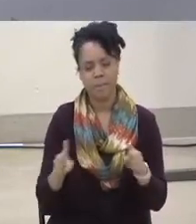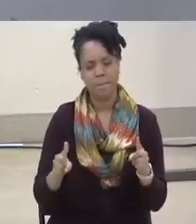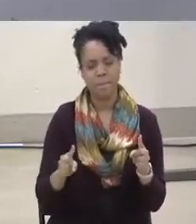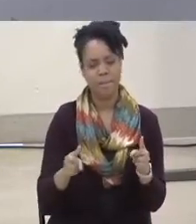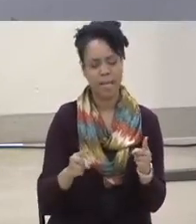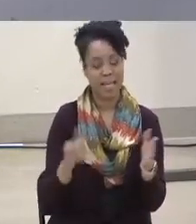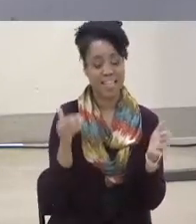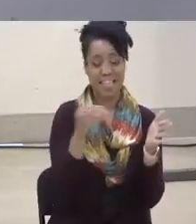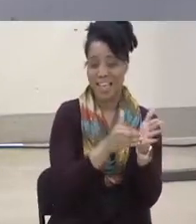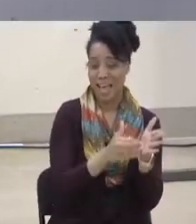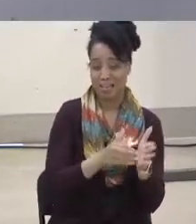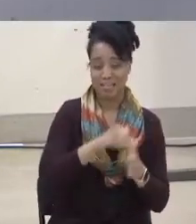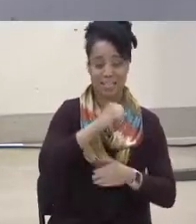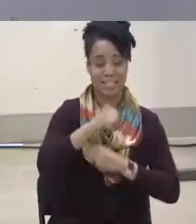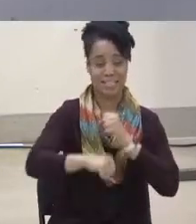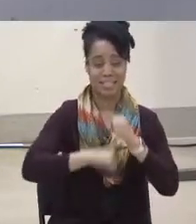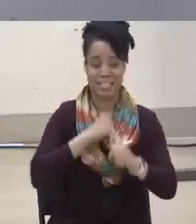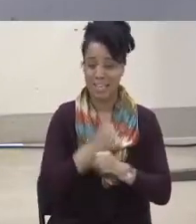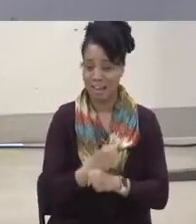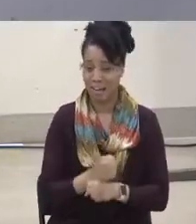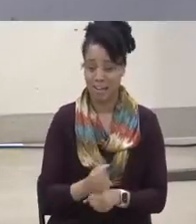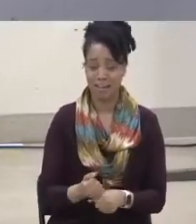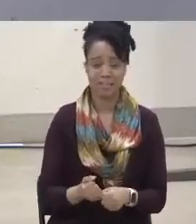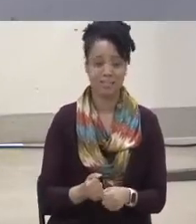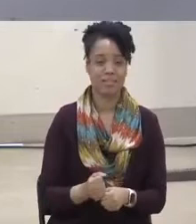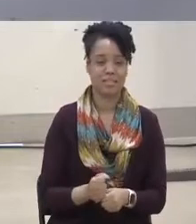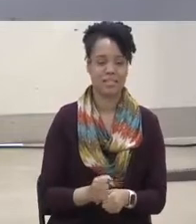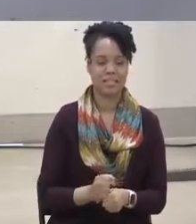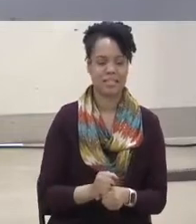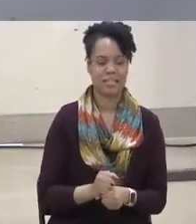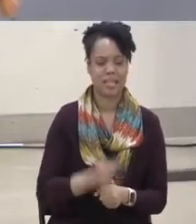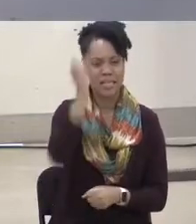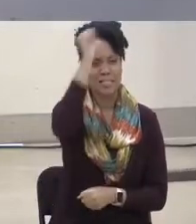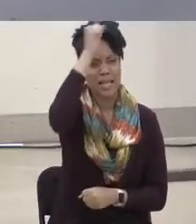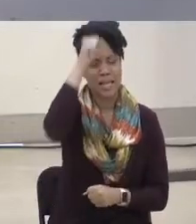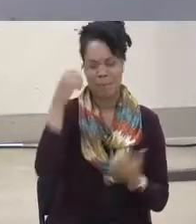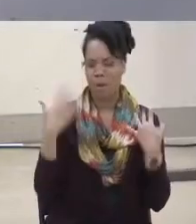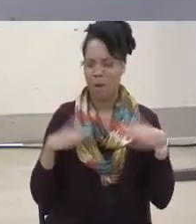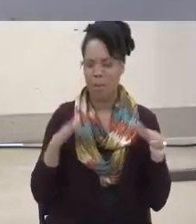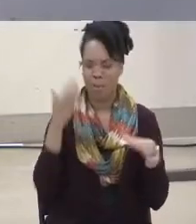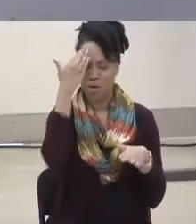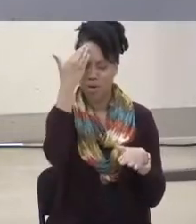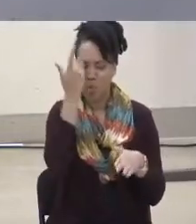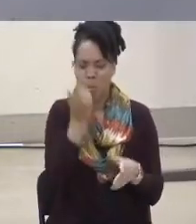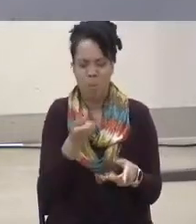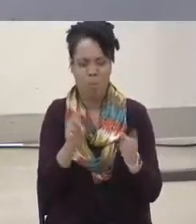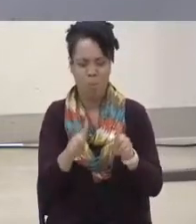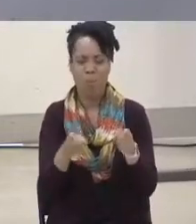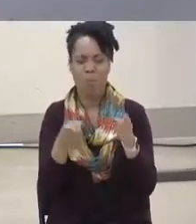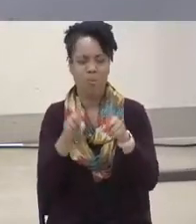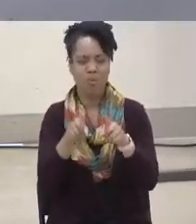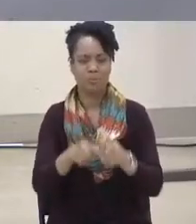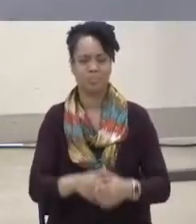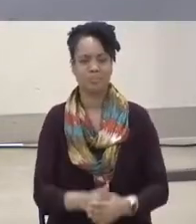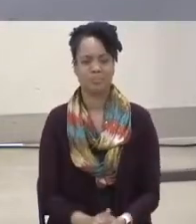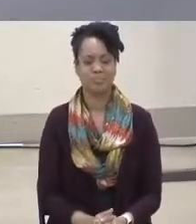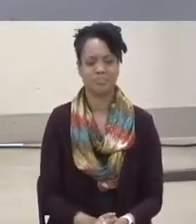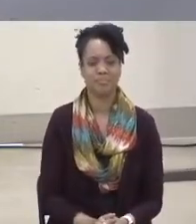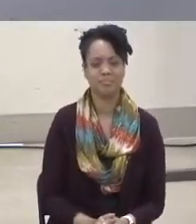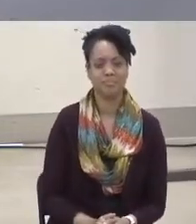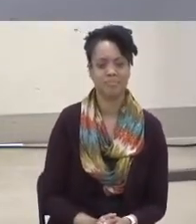of years, Solomon already knew what was coming. Pero miles de años atrás Salomón sabía lo que iba a